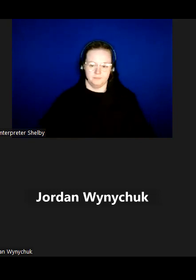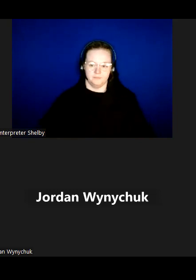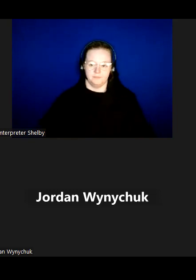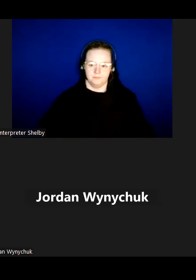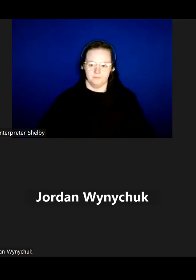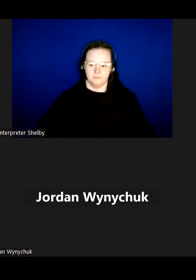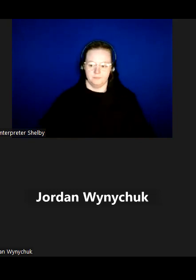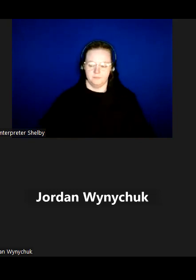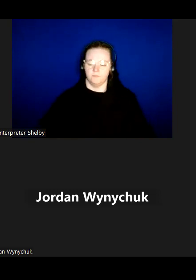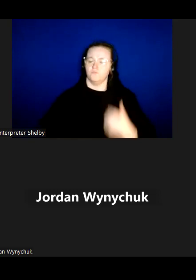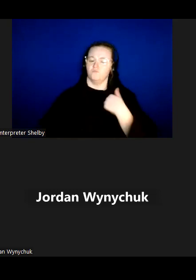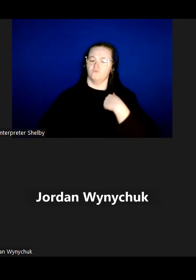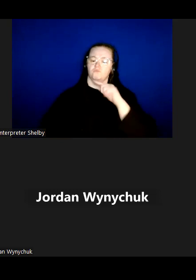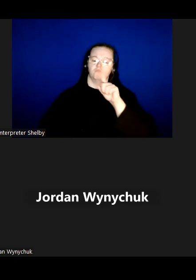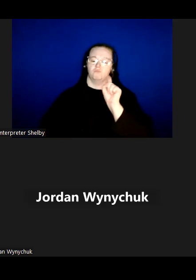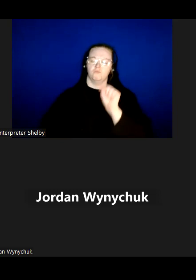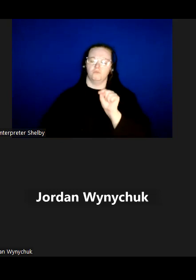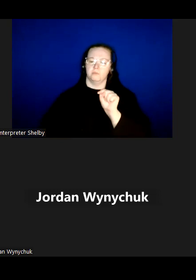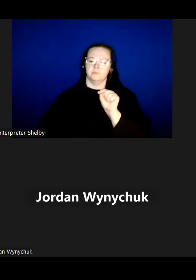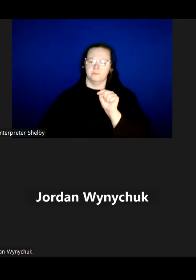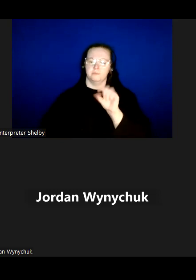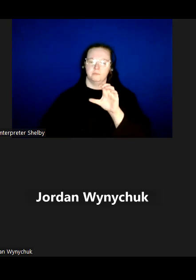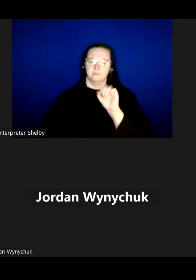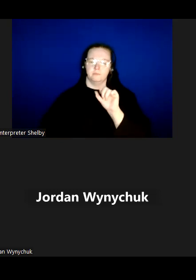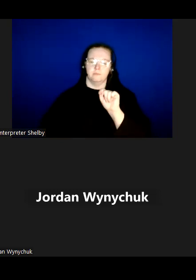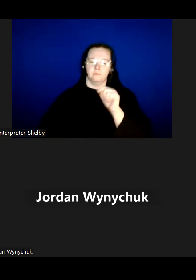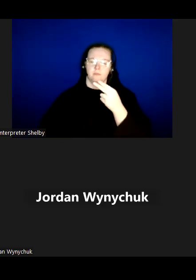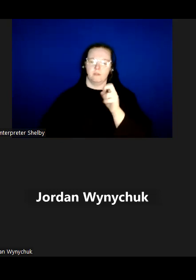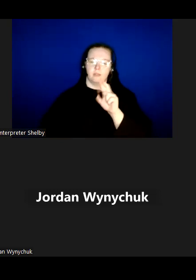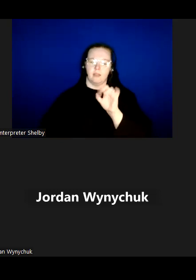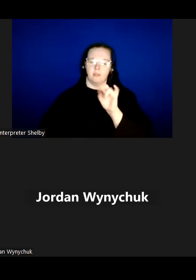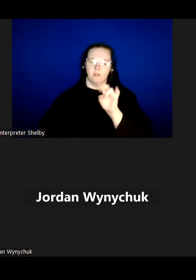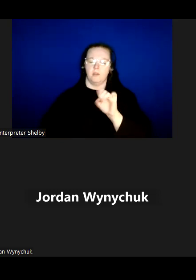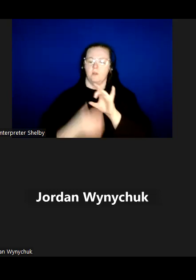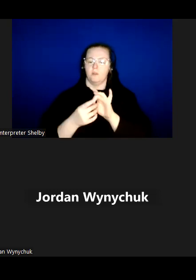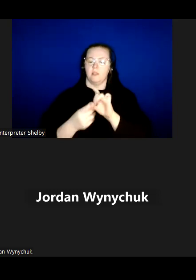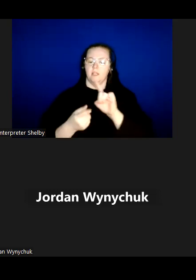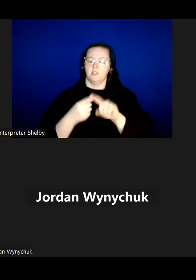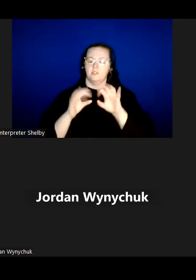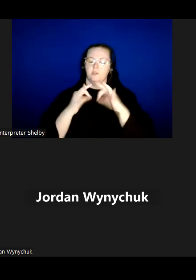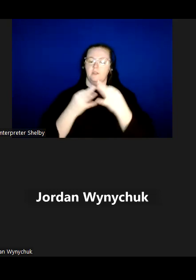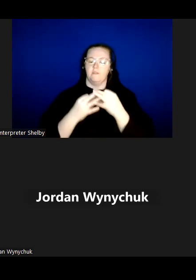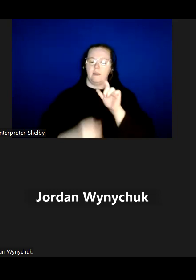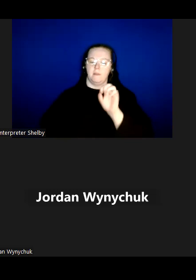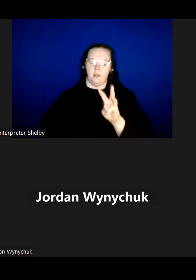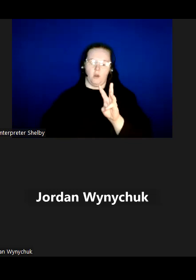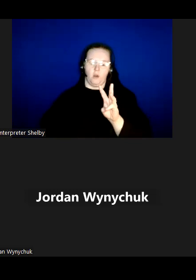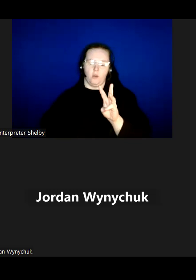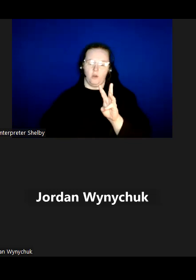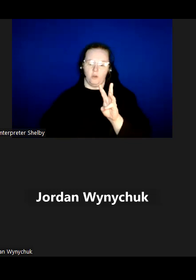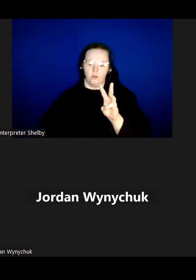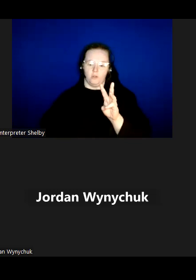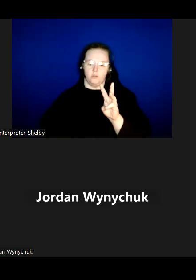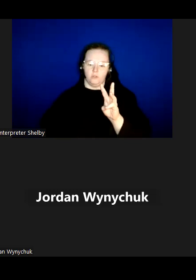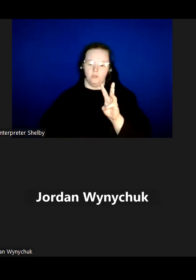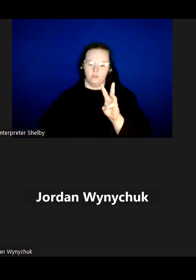So Sarah, I do have a question for Sure. talking about the family law when you spoke about the Family Law Act that you could register in there